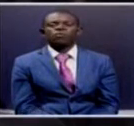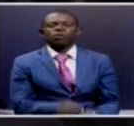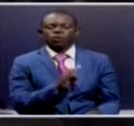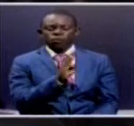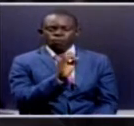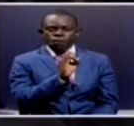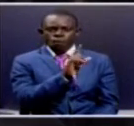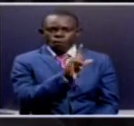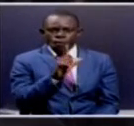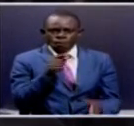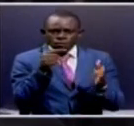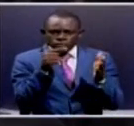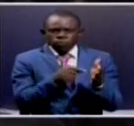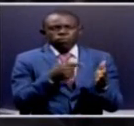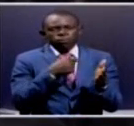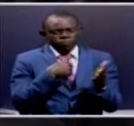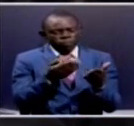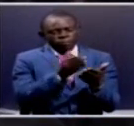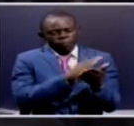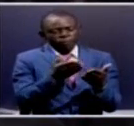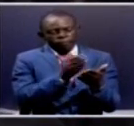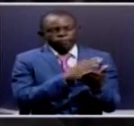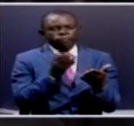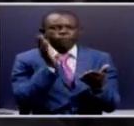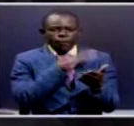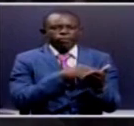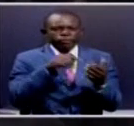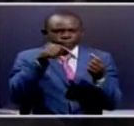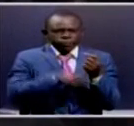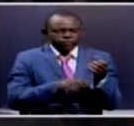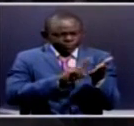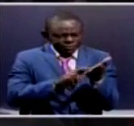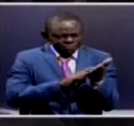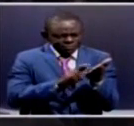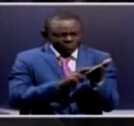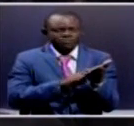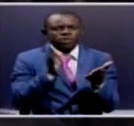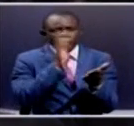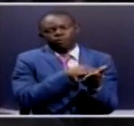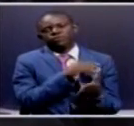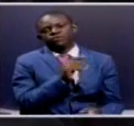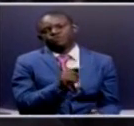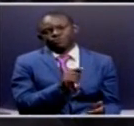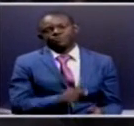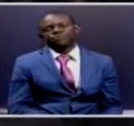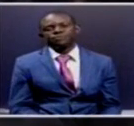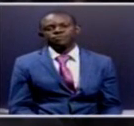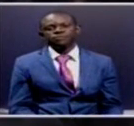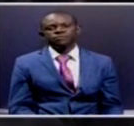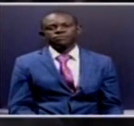I've perused it, also in greater detail. And I